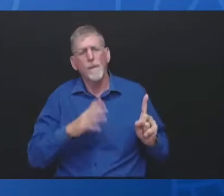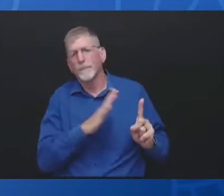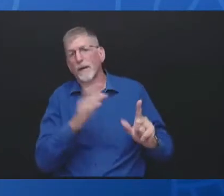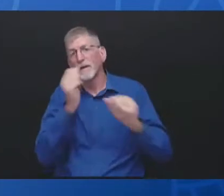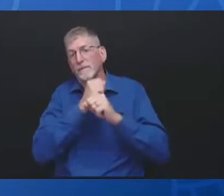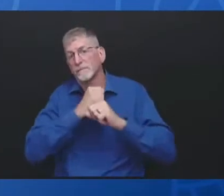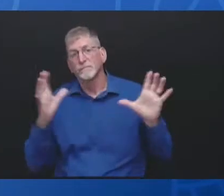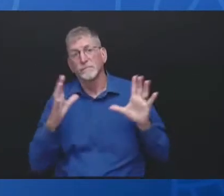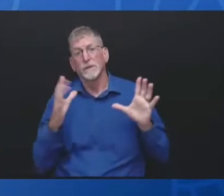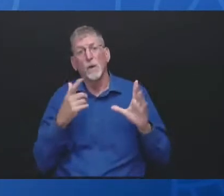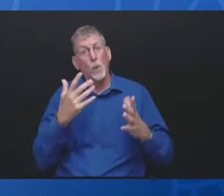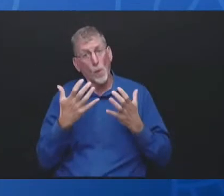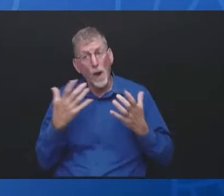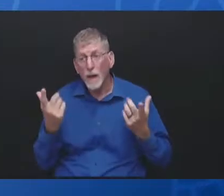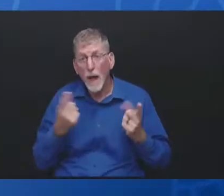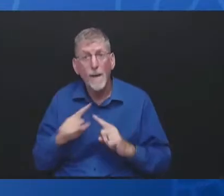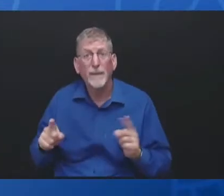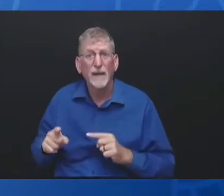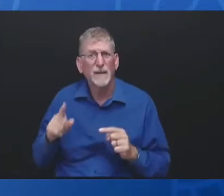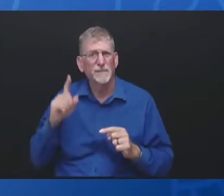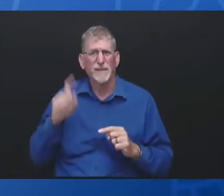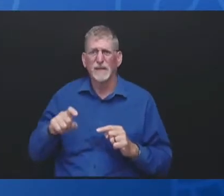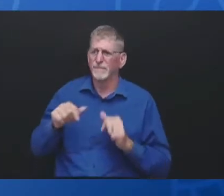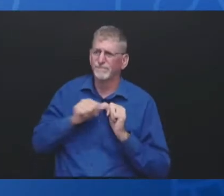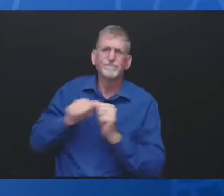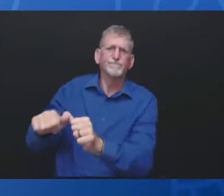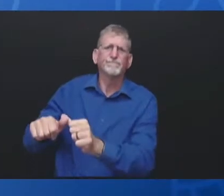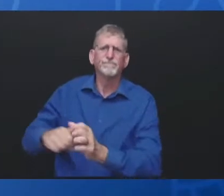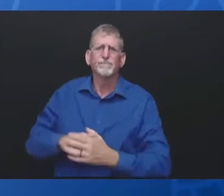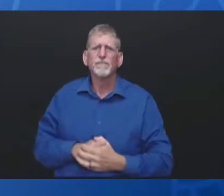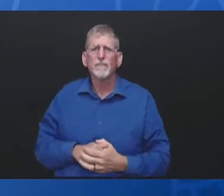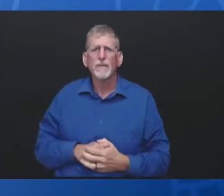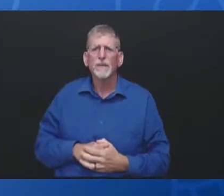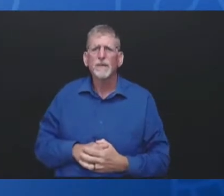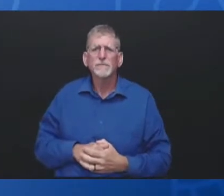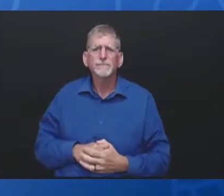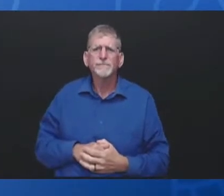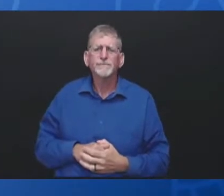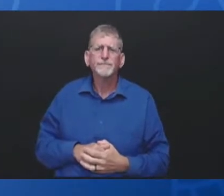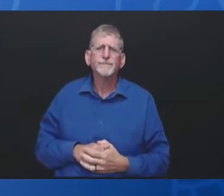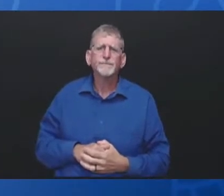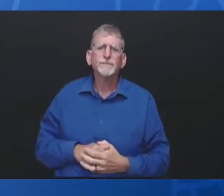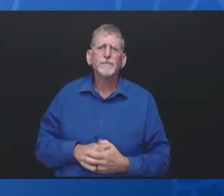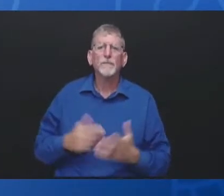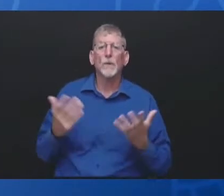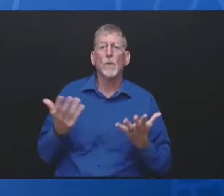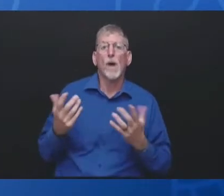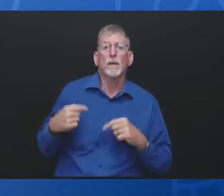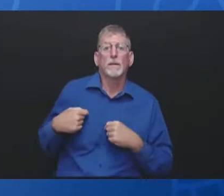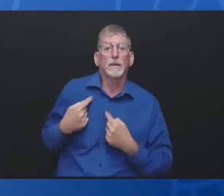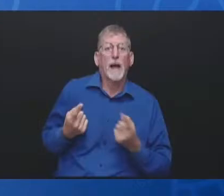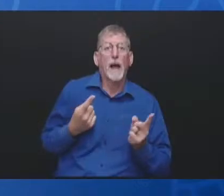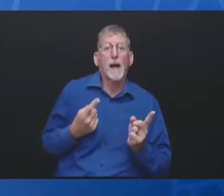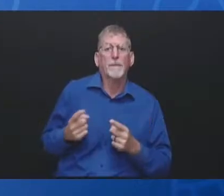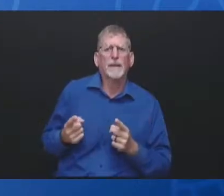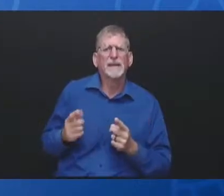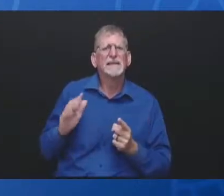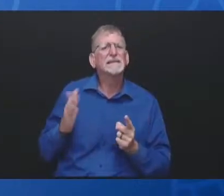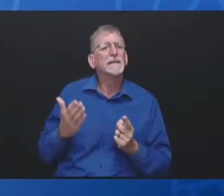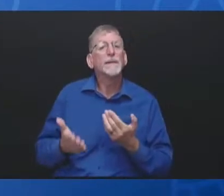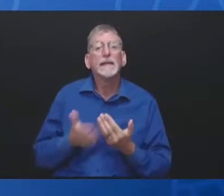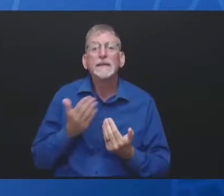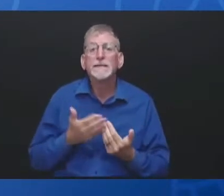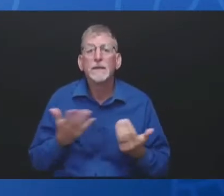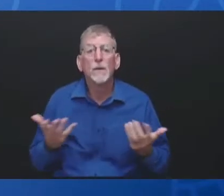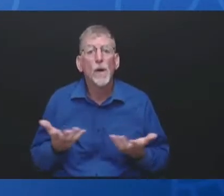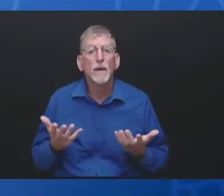And the fact is that the status quo does seem to be perhaps the easier thing to maintain, but it's not the